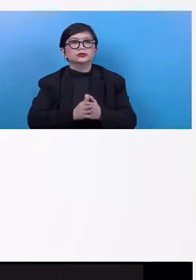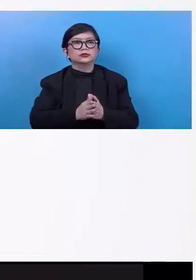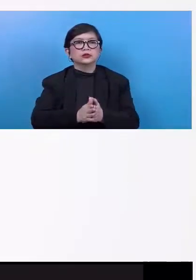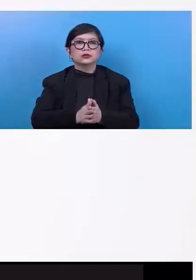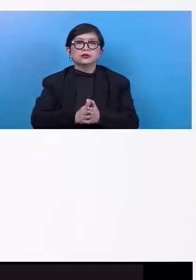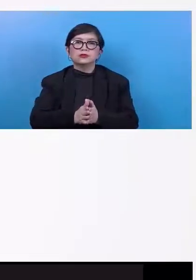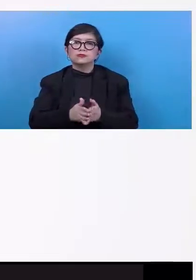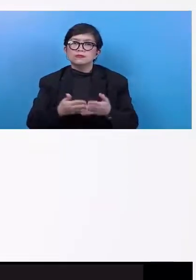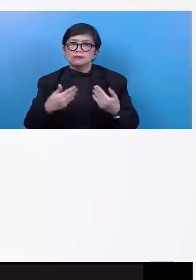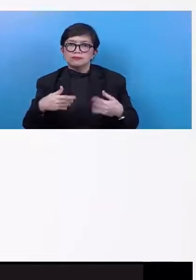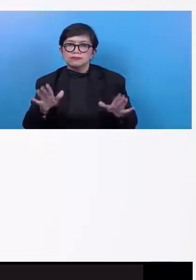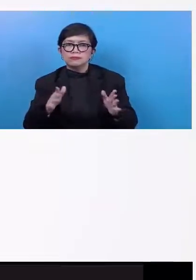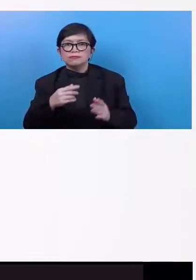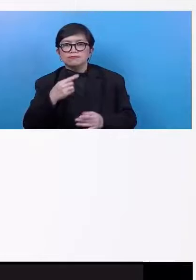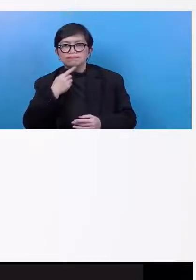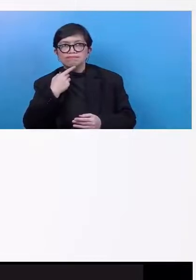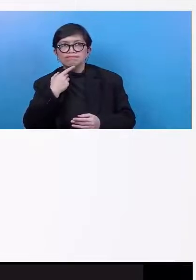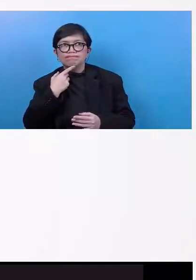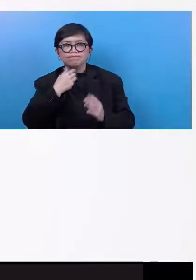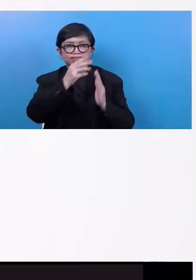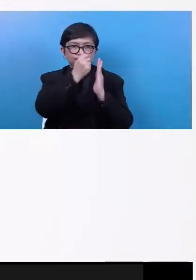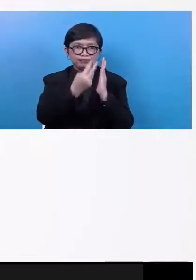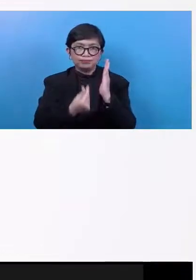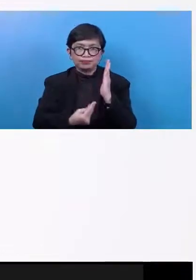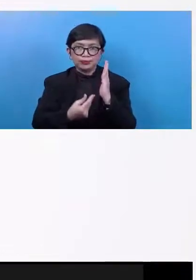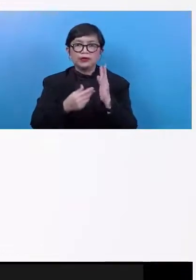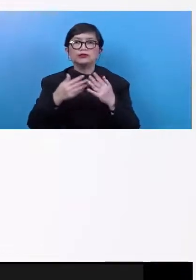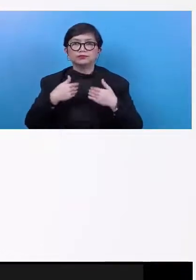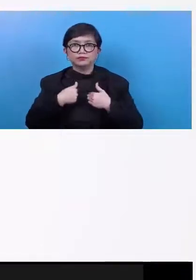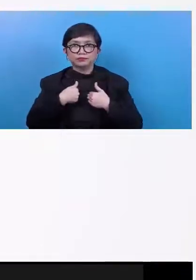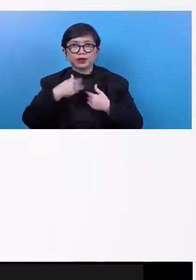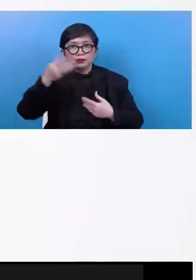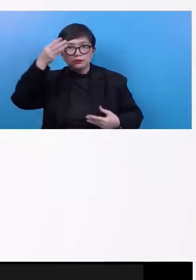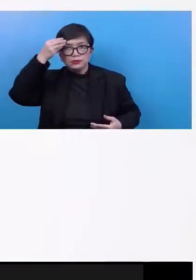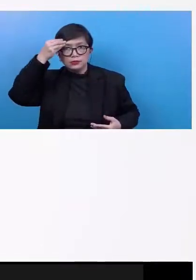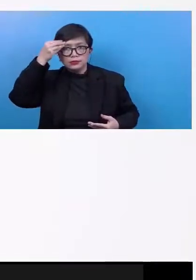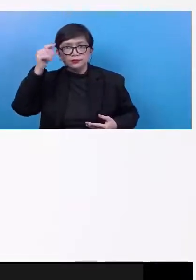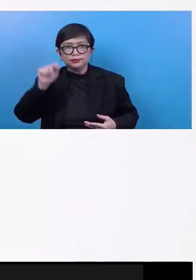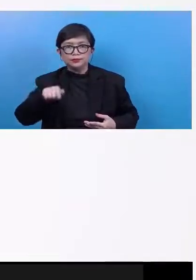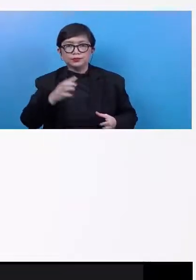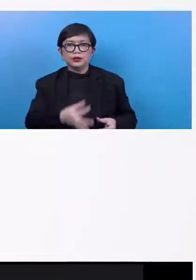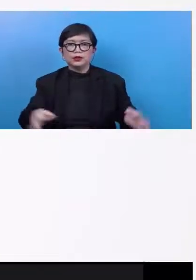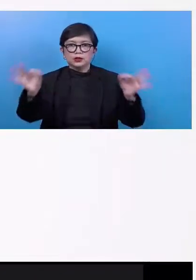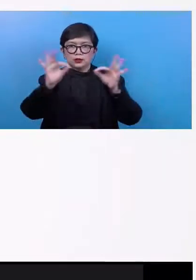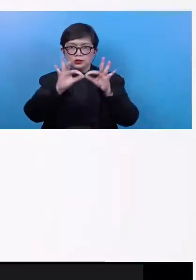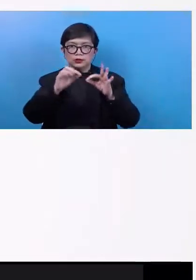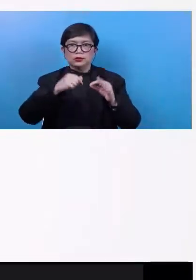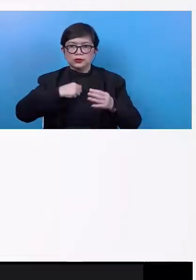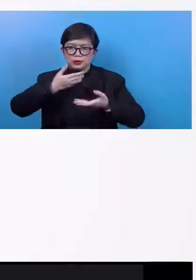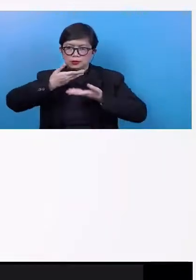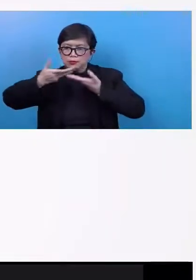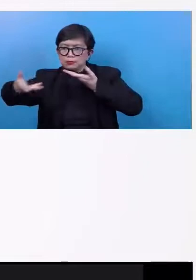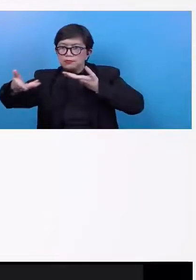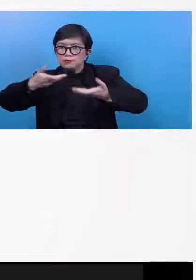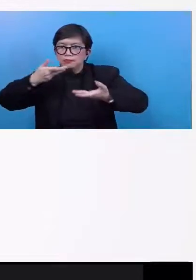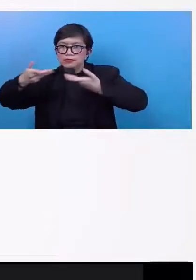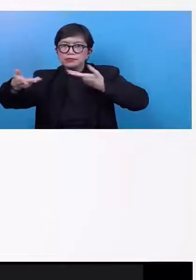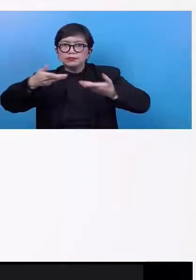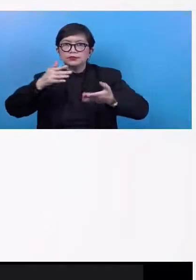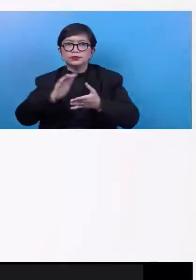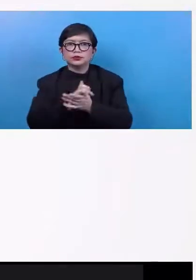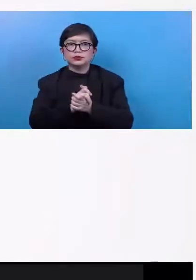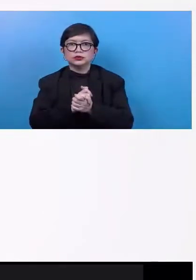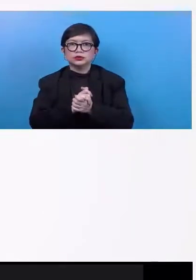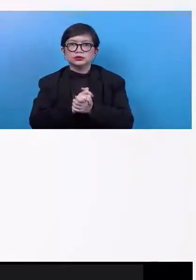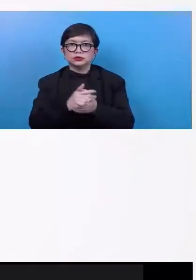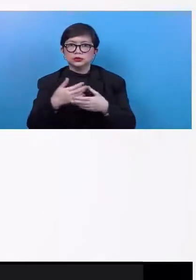that is the most important question that we have today. Is there additional money that